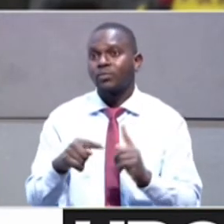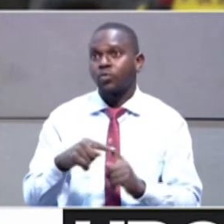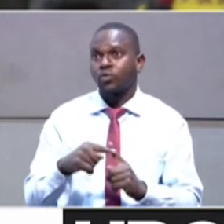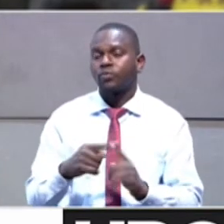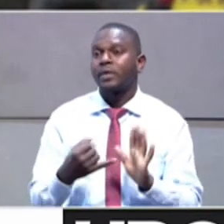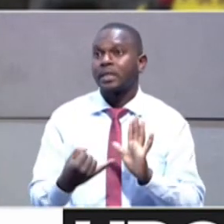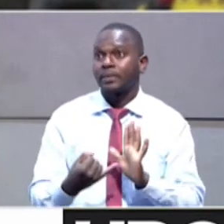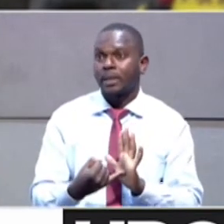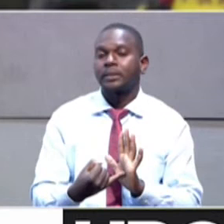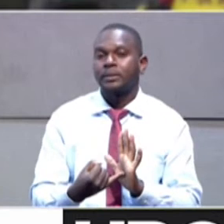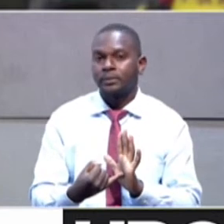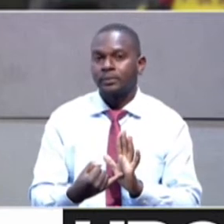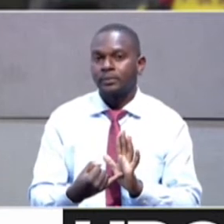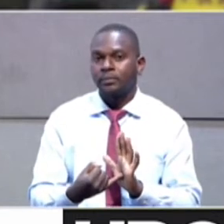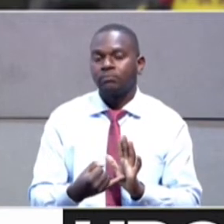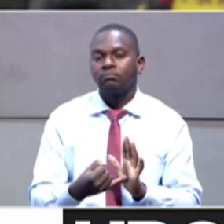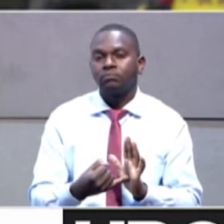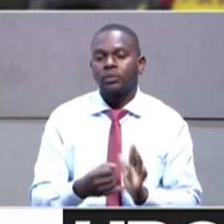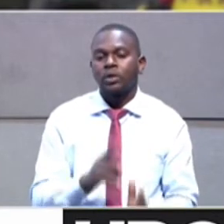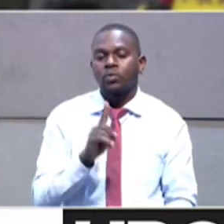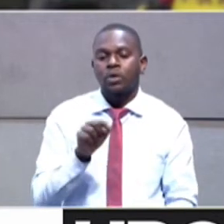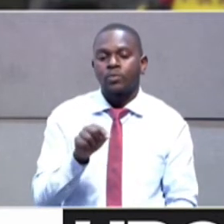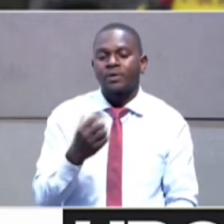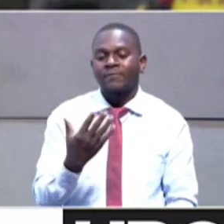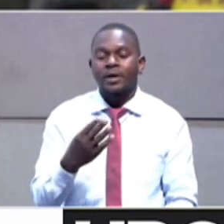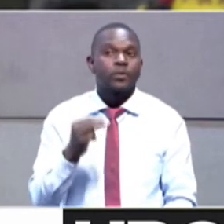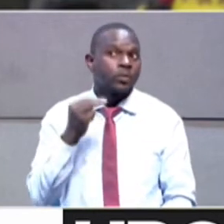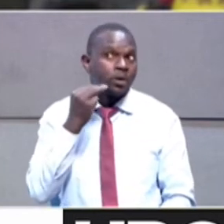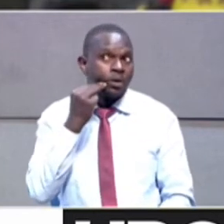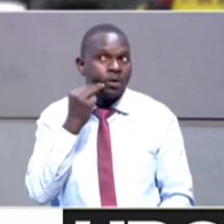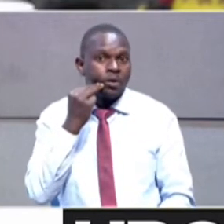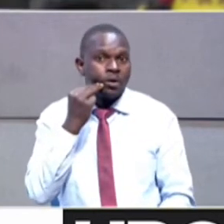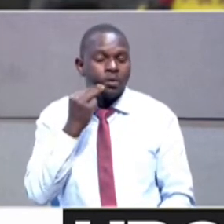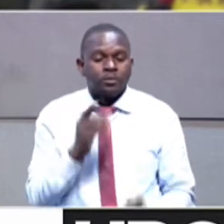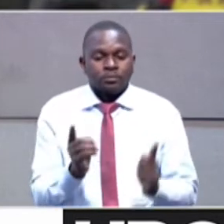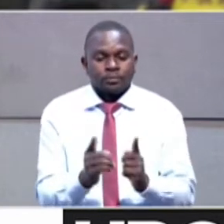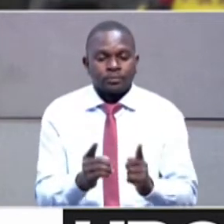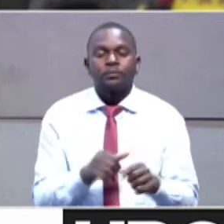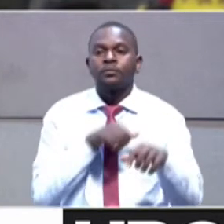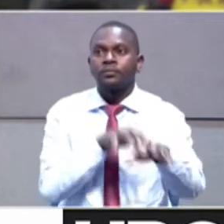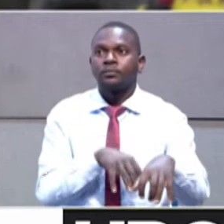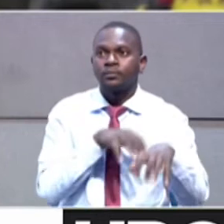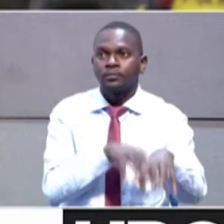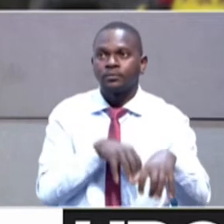impacted over 1.5 million smallholder farmers,